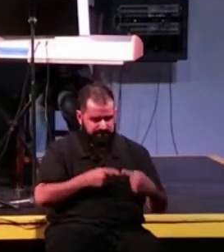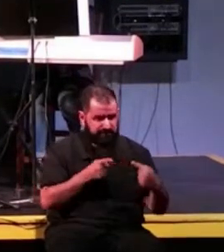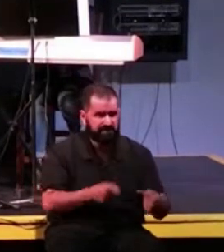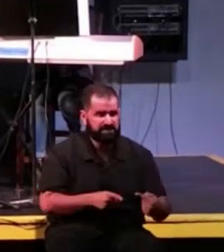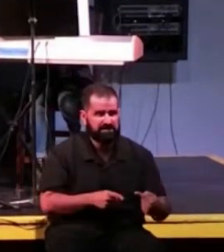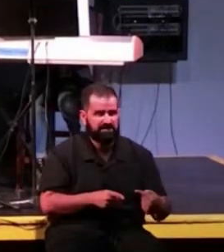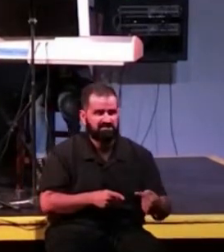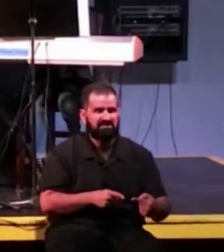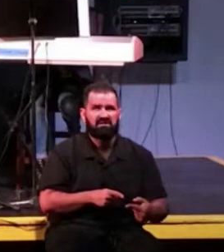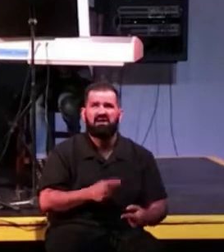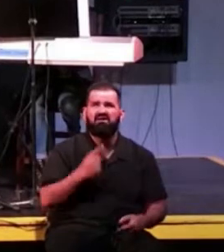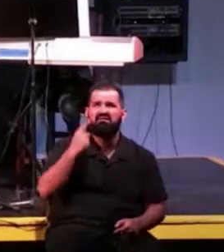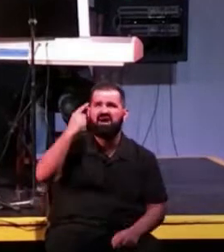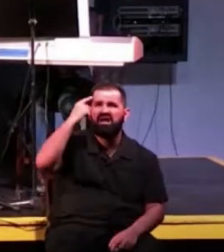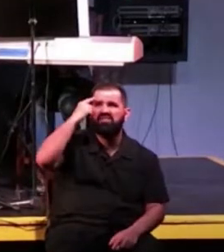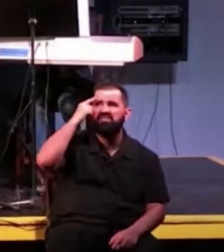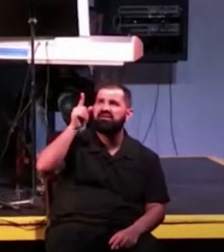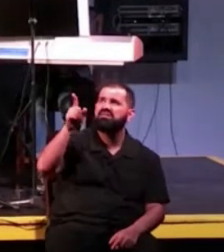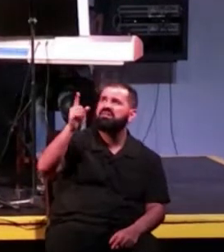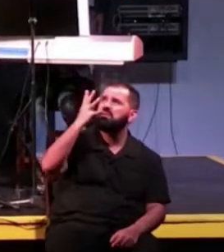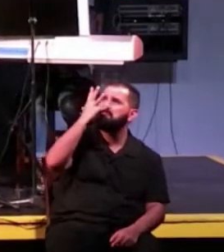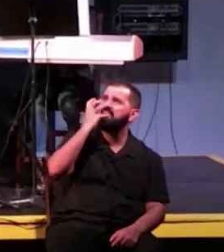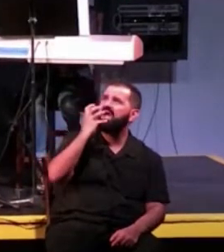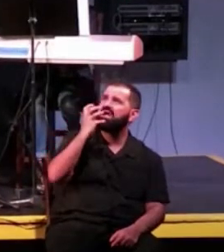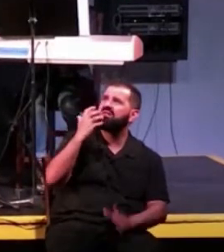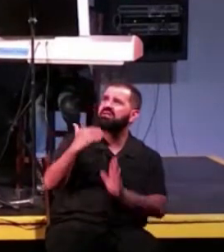it has to be because God is mad at me.